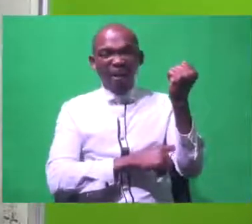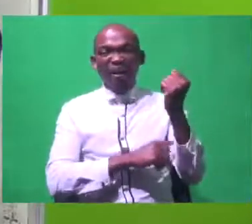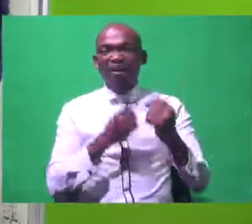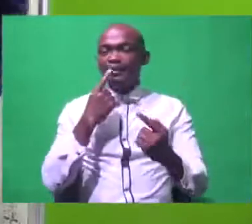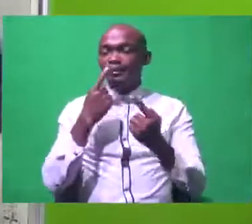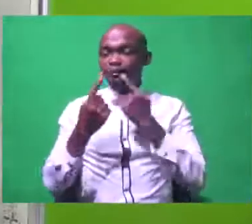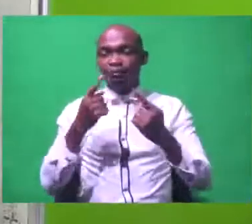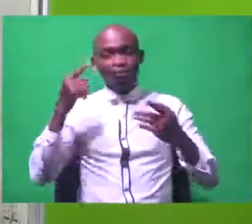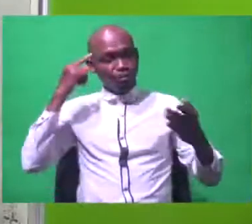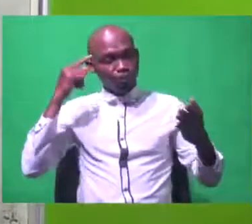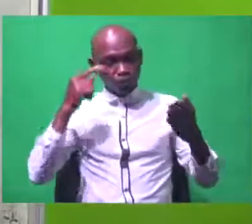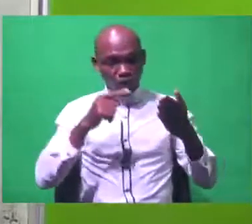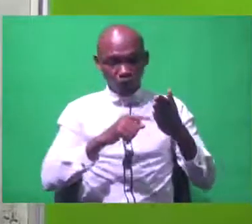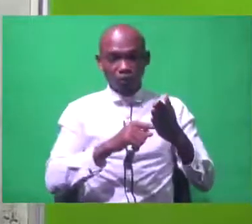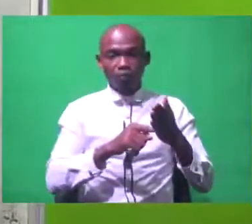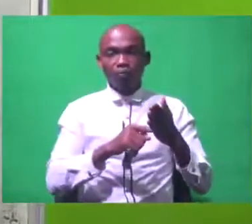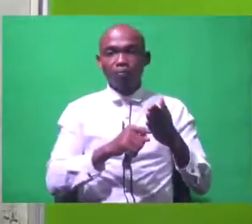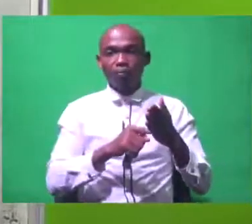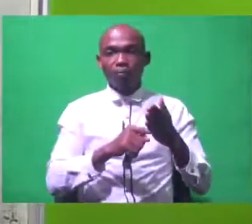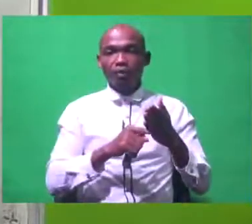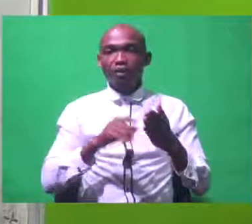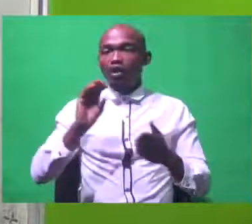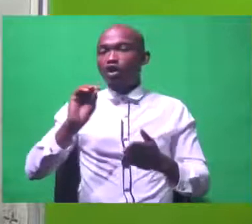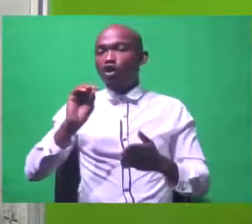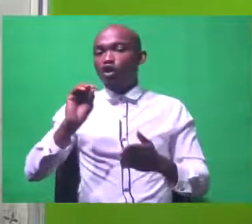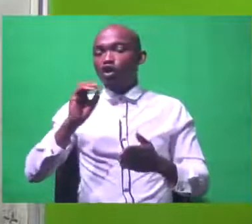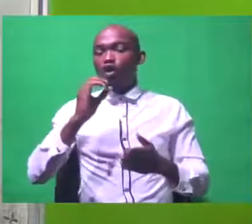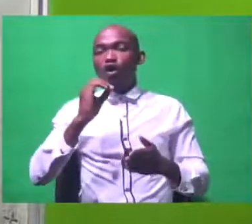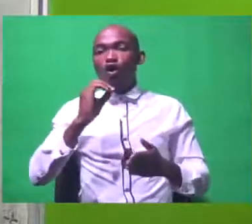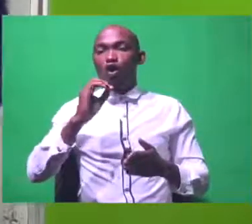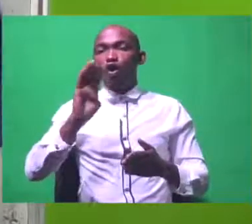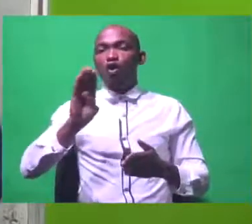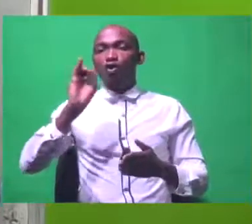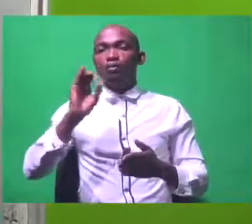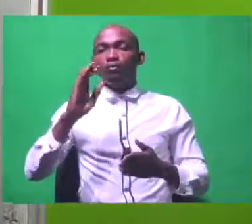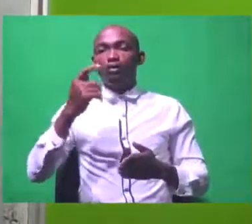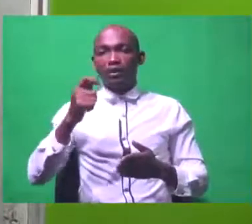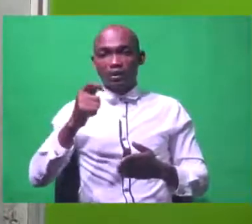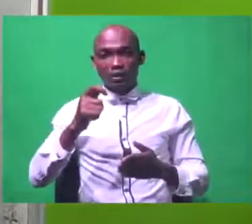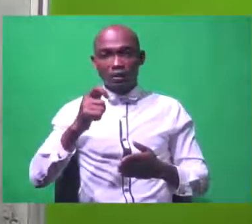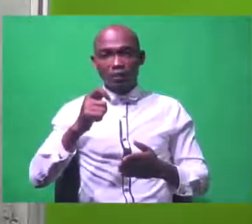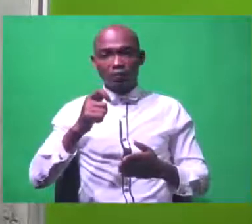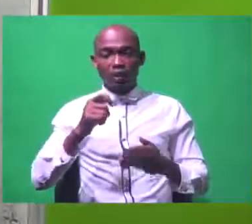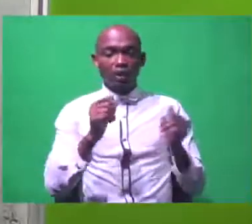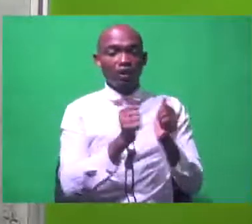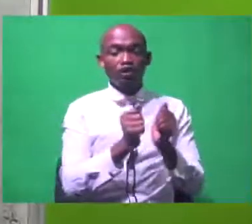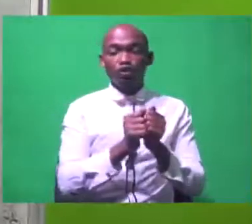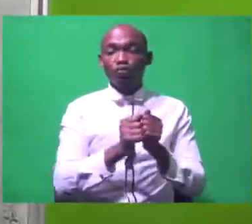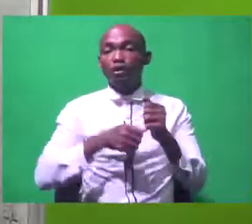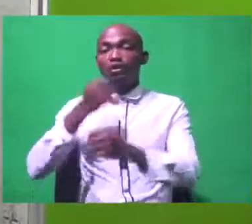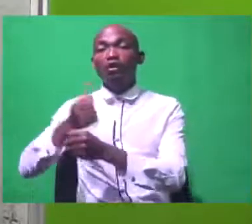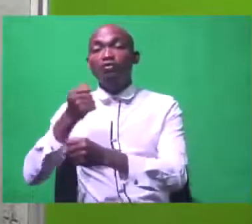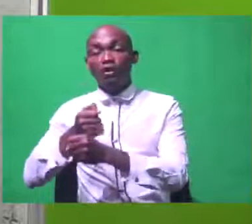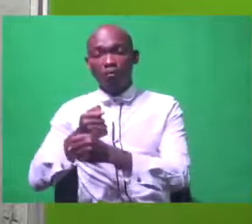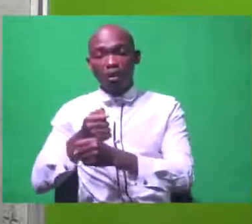we mean the objects and instruments of labor. Productive